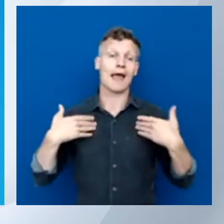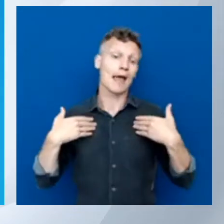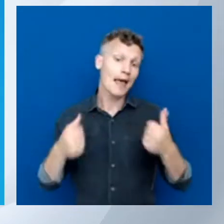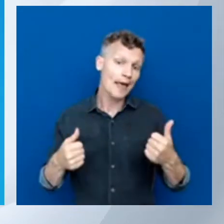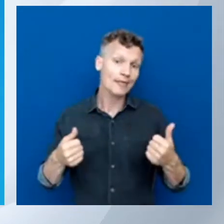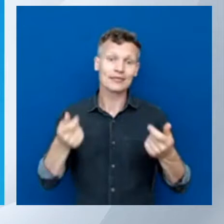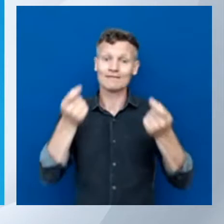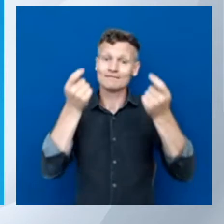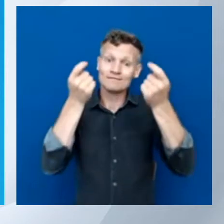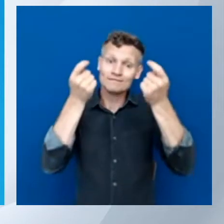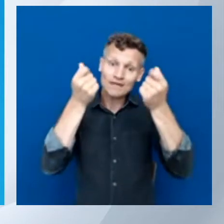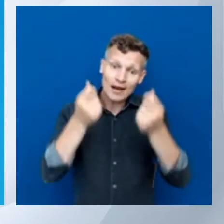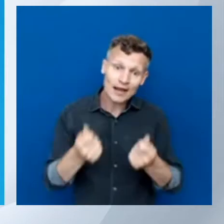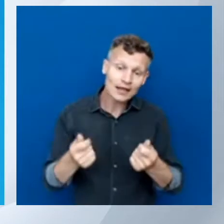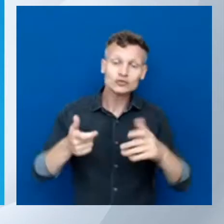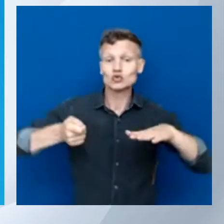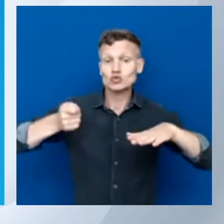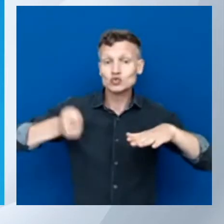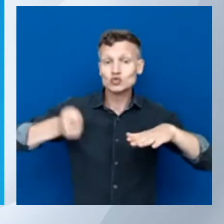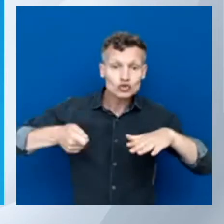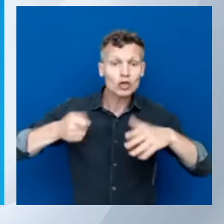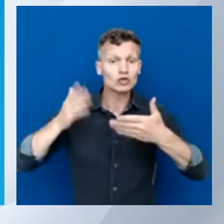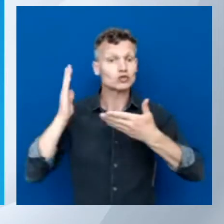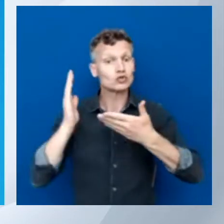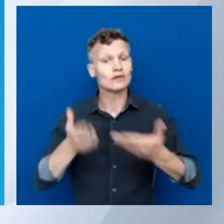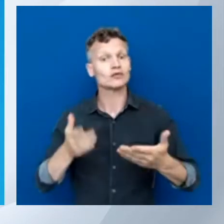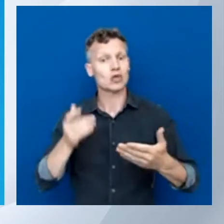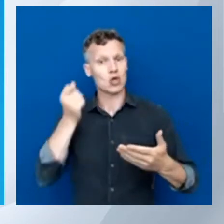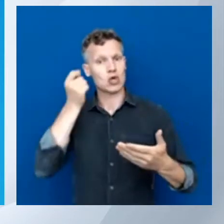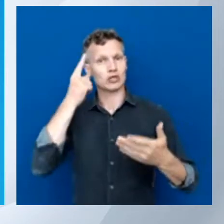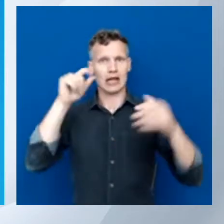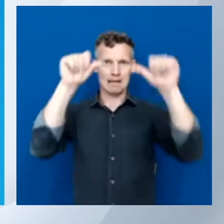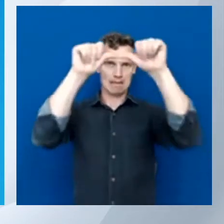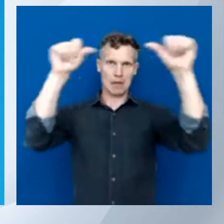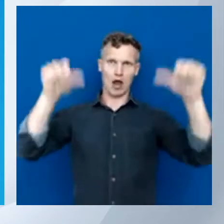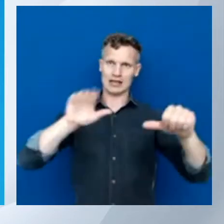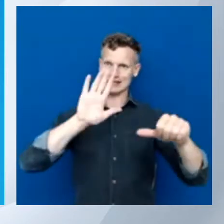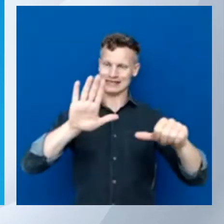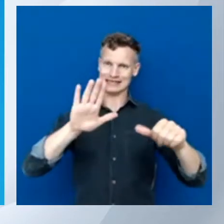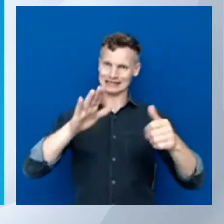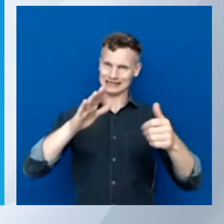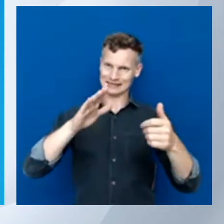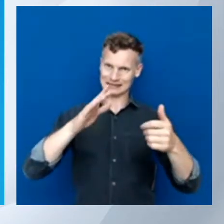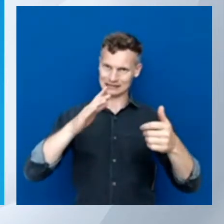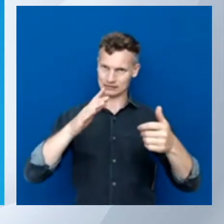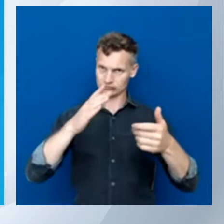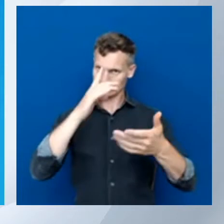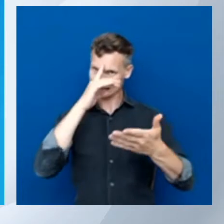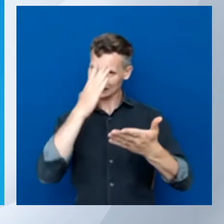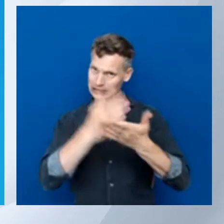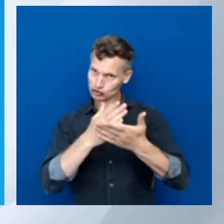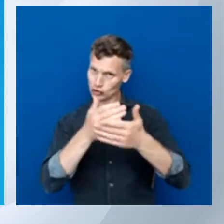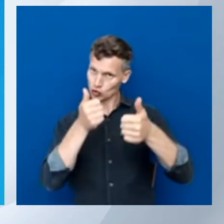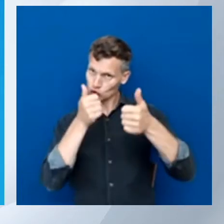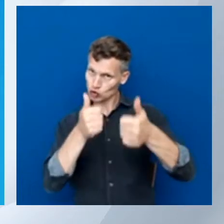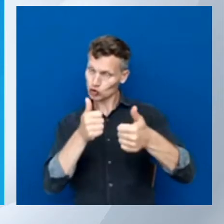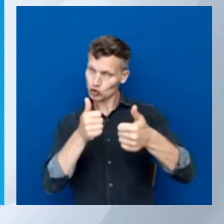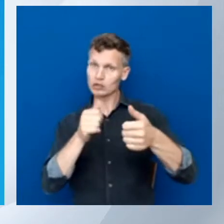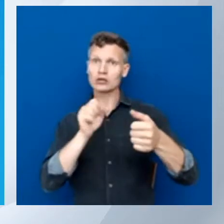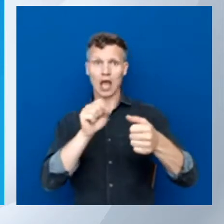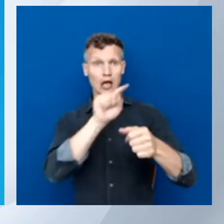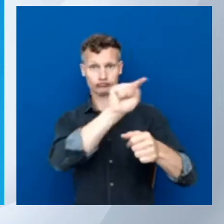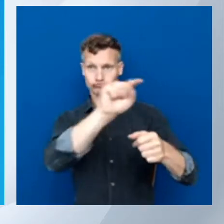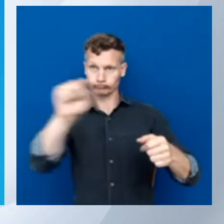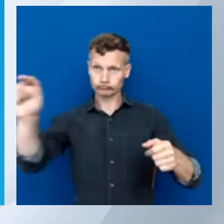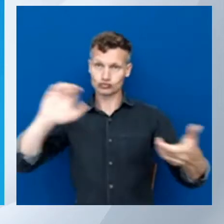to understand the model's decisions that helps building trust amongst the stakeholders and executives.